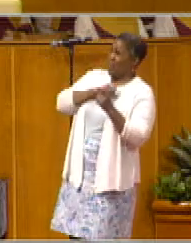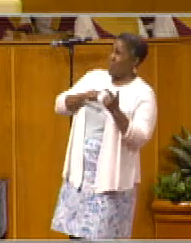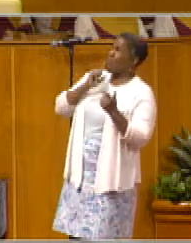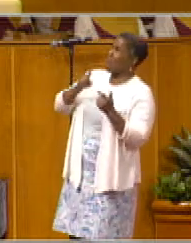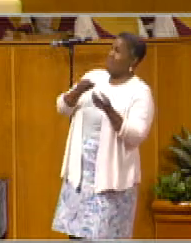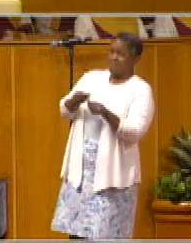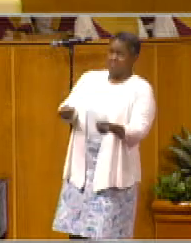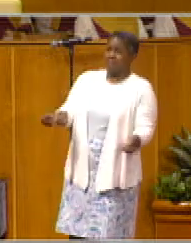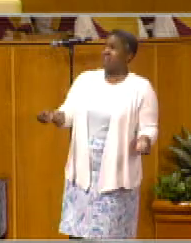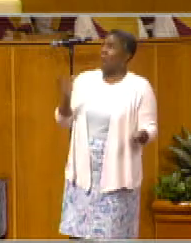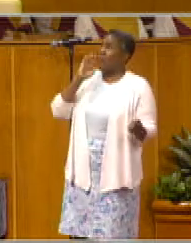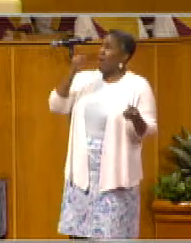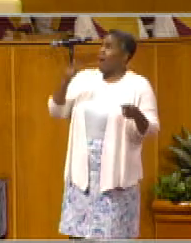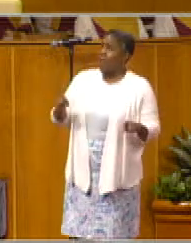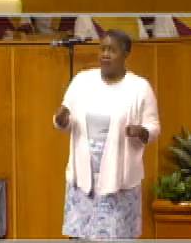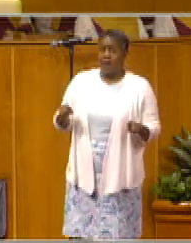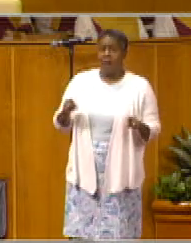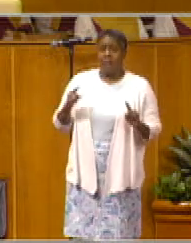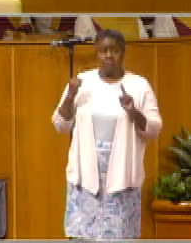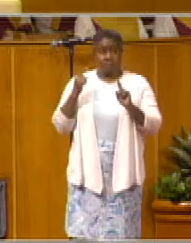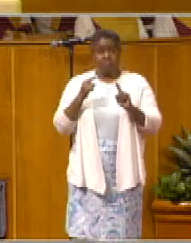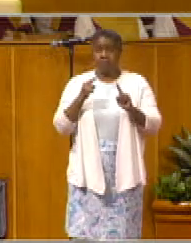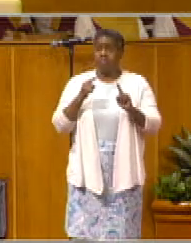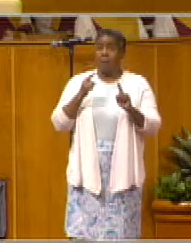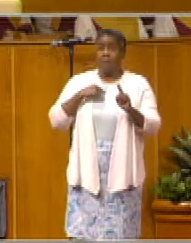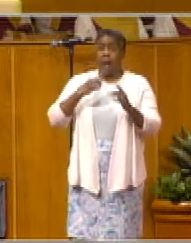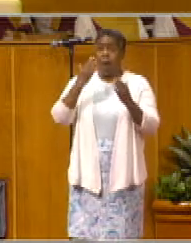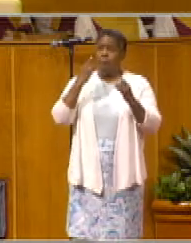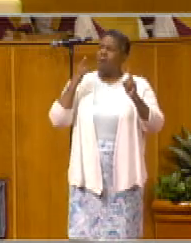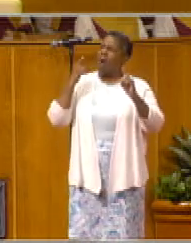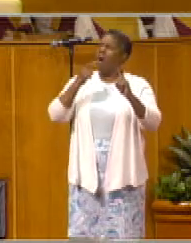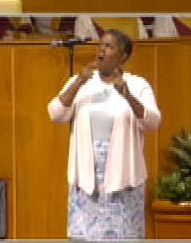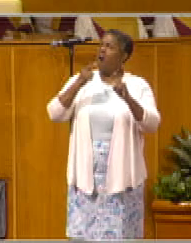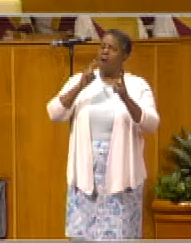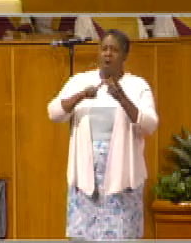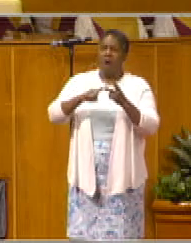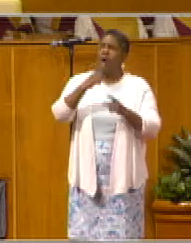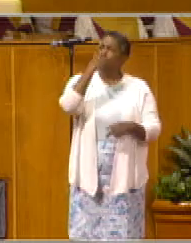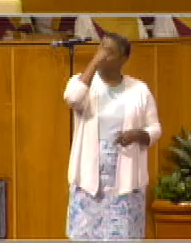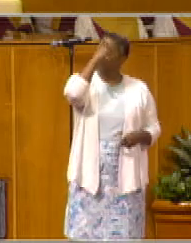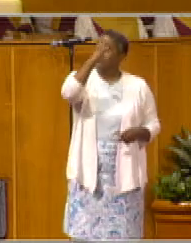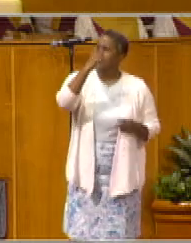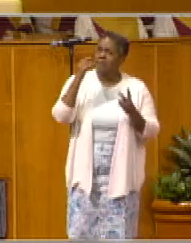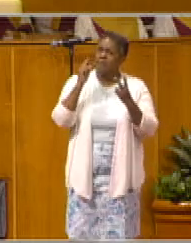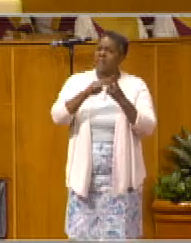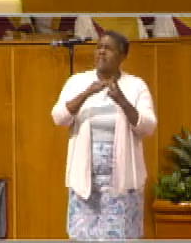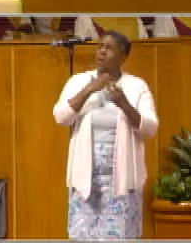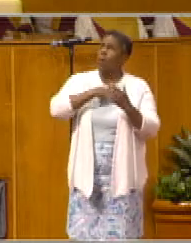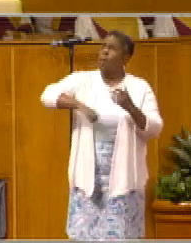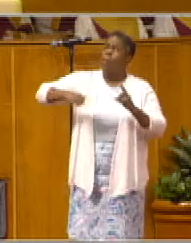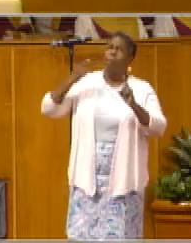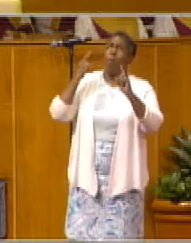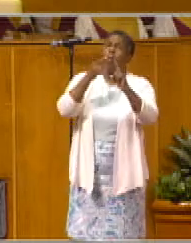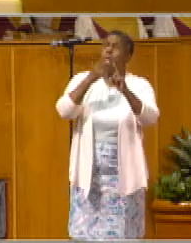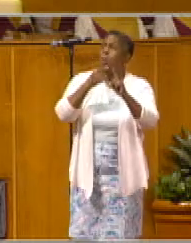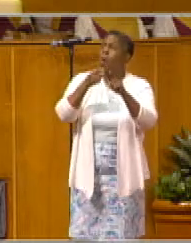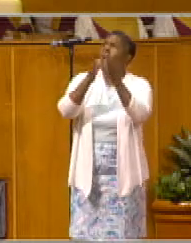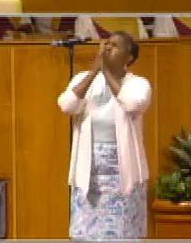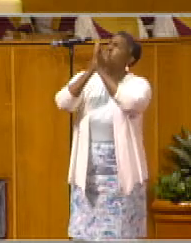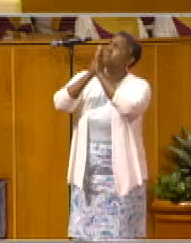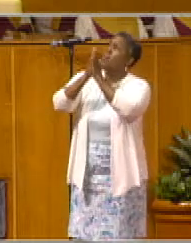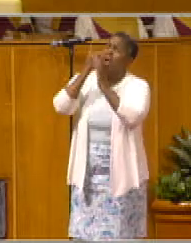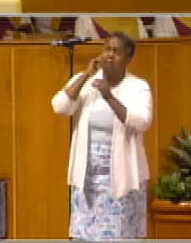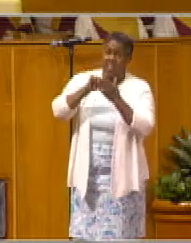one, when you've had high hopes in it, when you had dreams and desires and you prayed for the